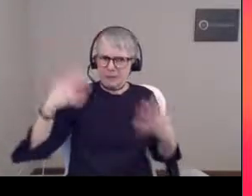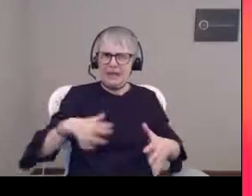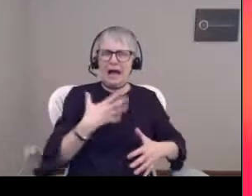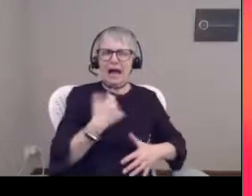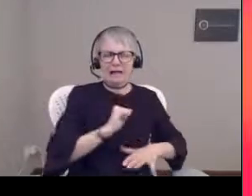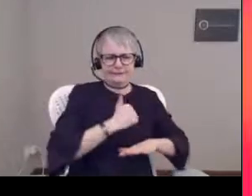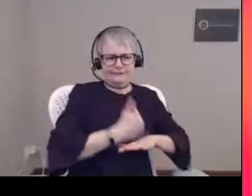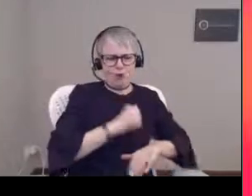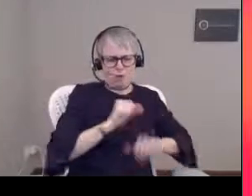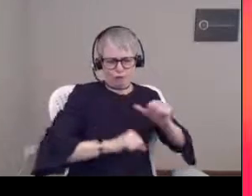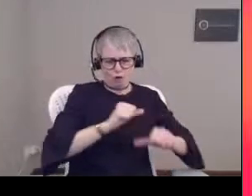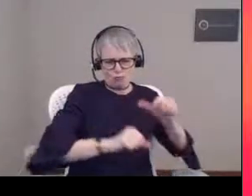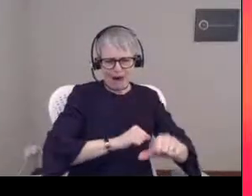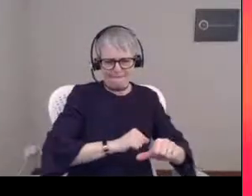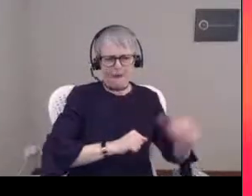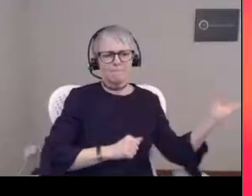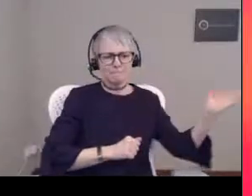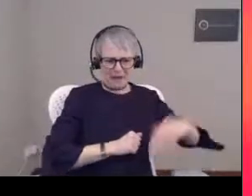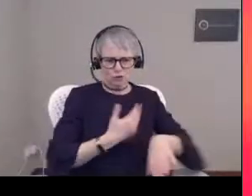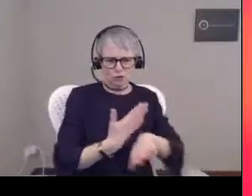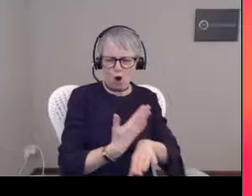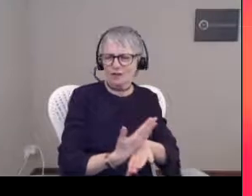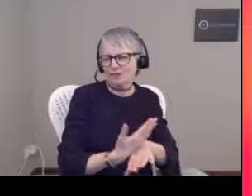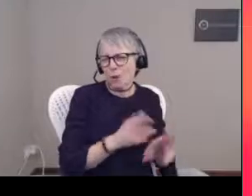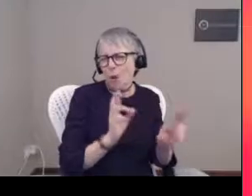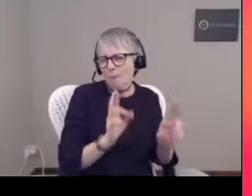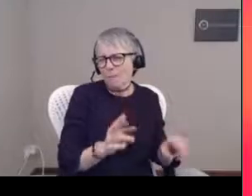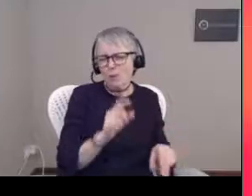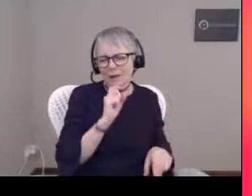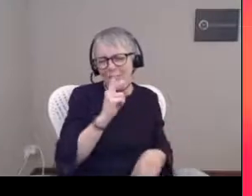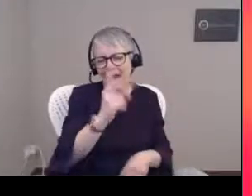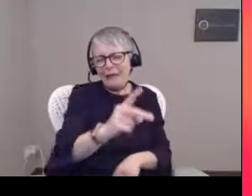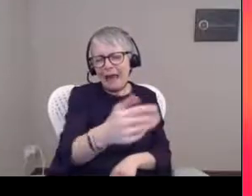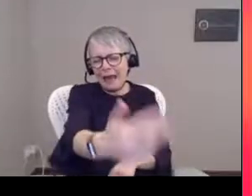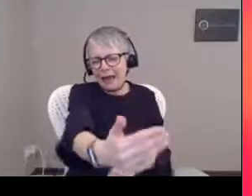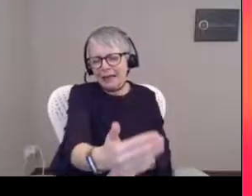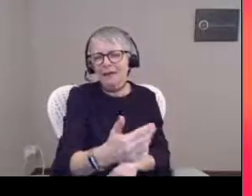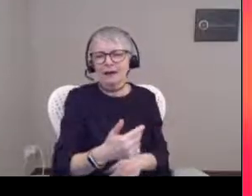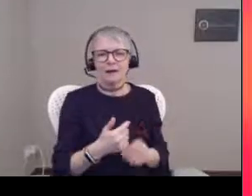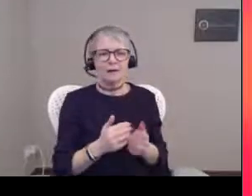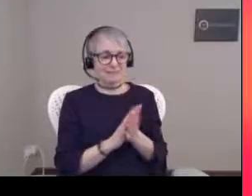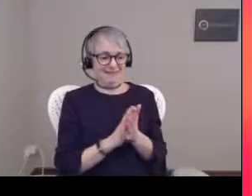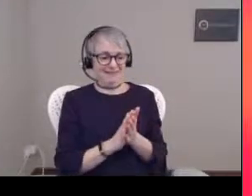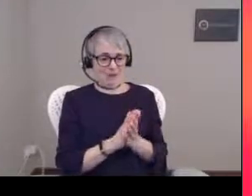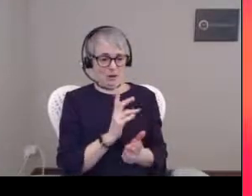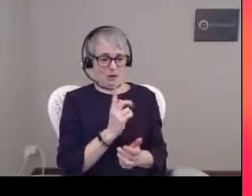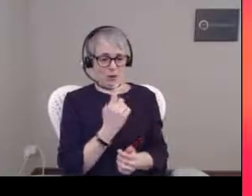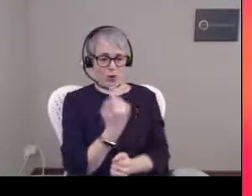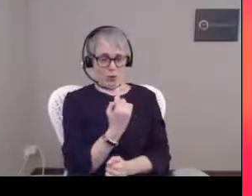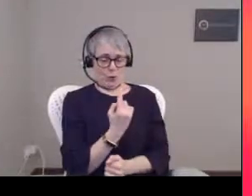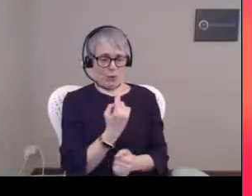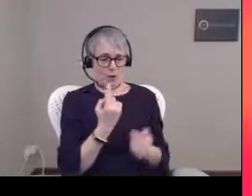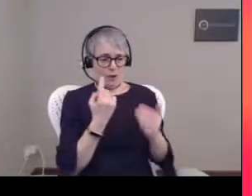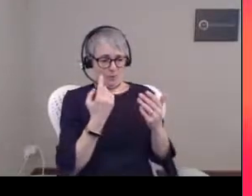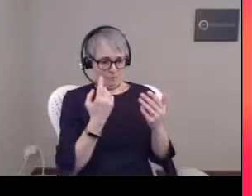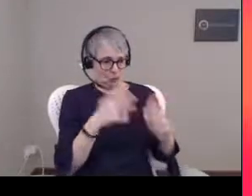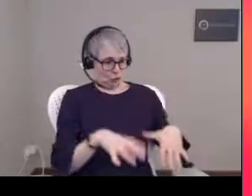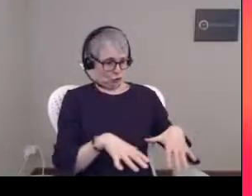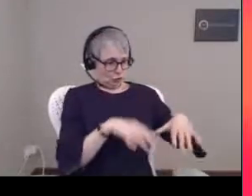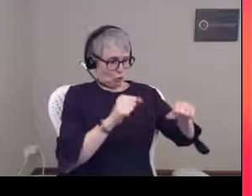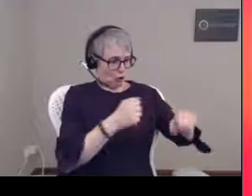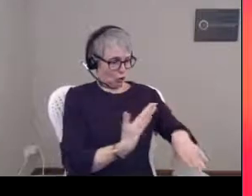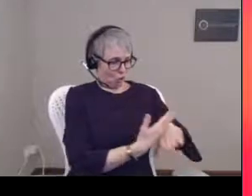work returners program. So if anybody's had, after sort of finishing a stint in their career somewhere else, and then